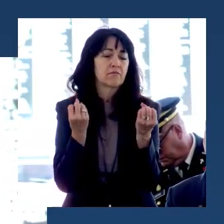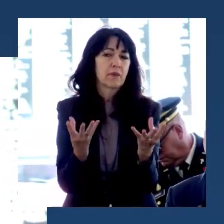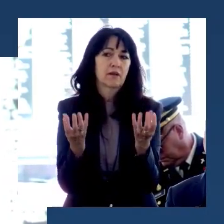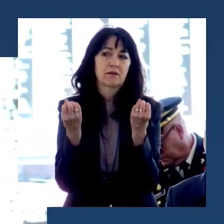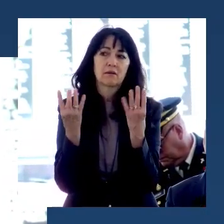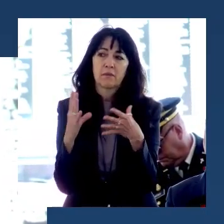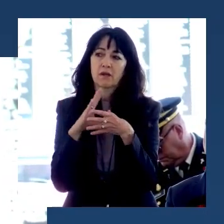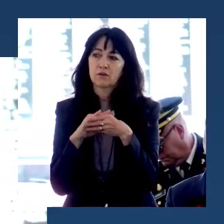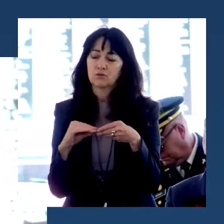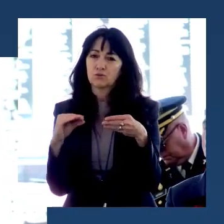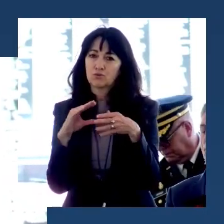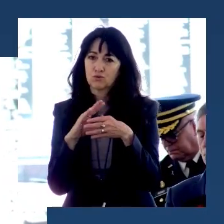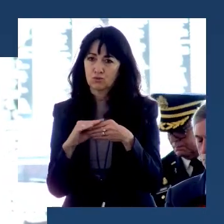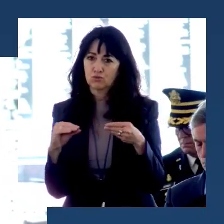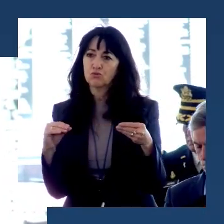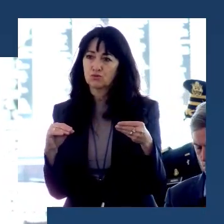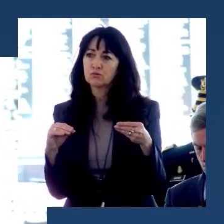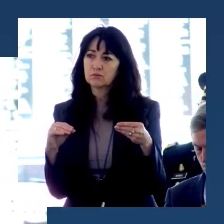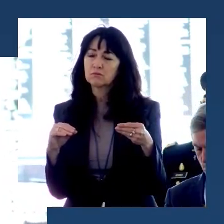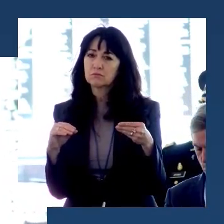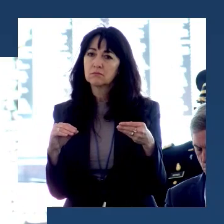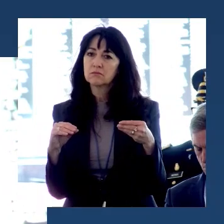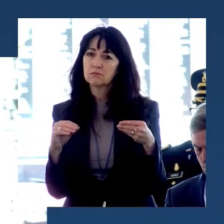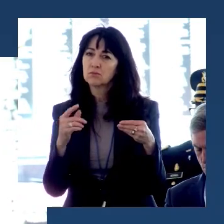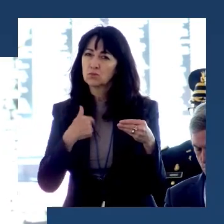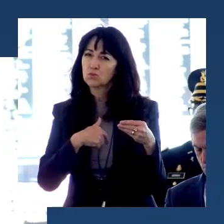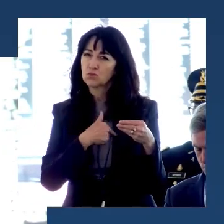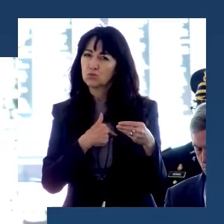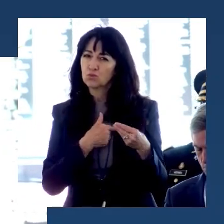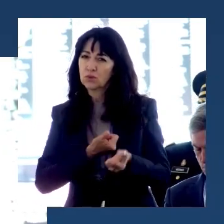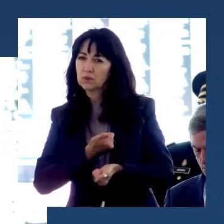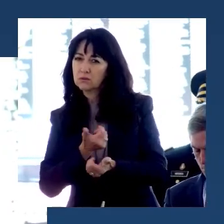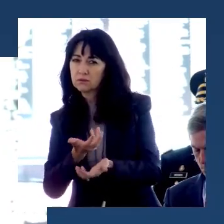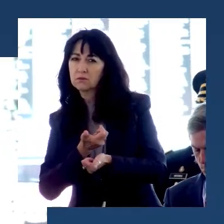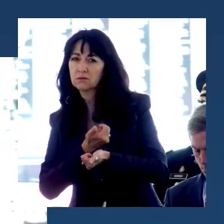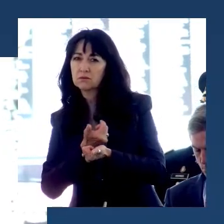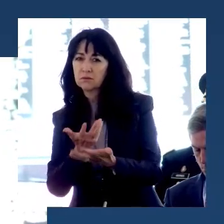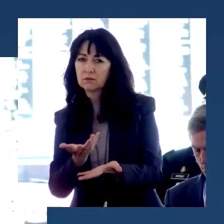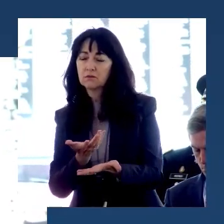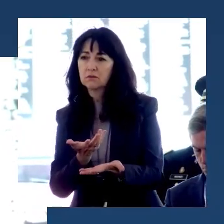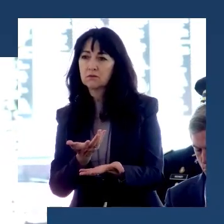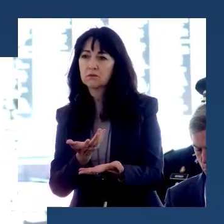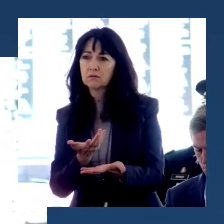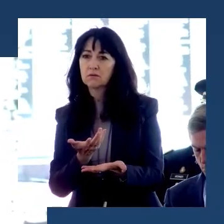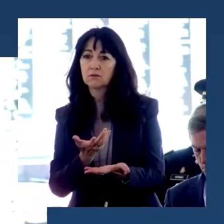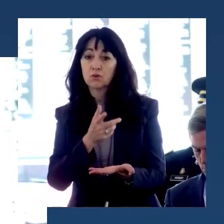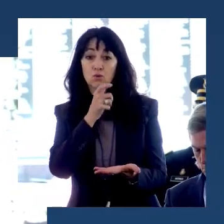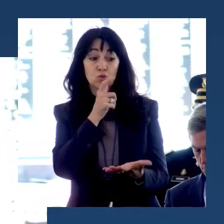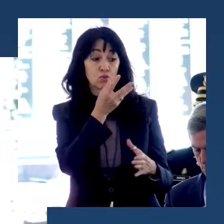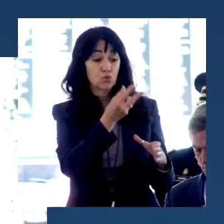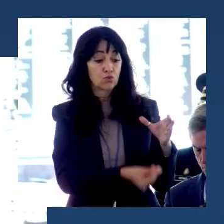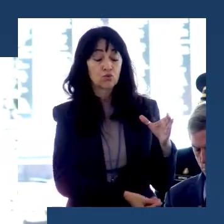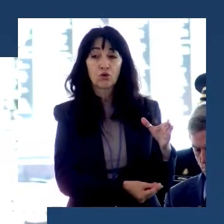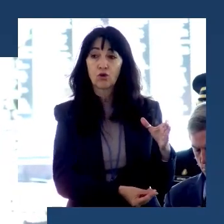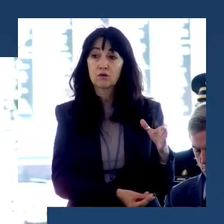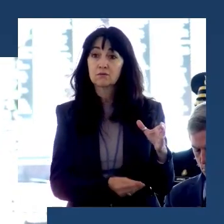telling the sad ones about the people who are gone, we stop telling the great ones about the people who are gone.